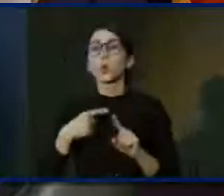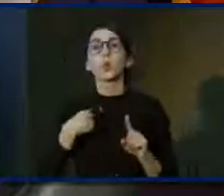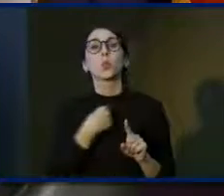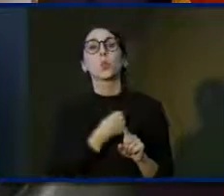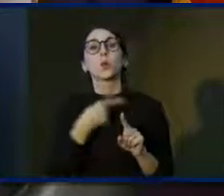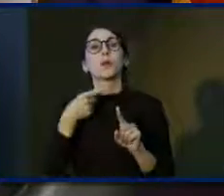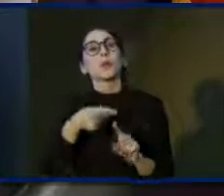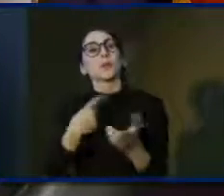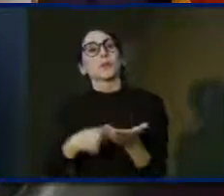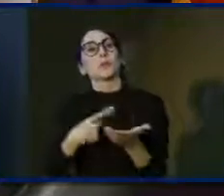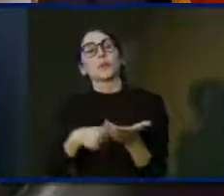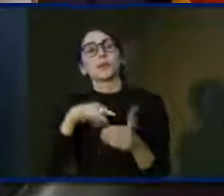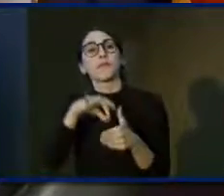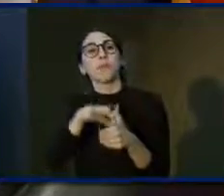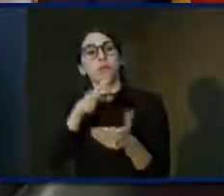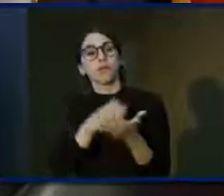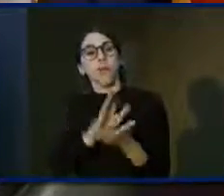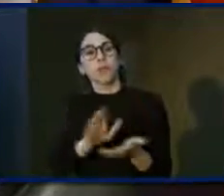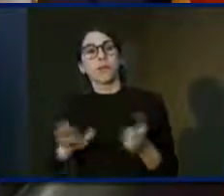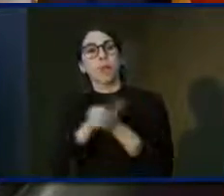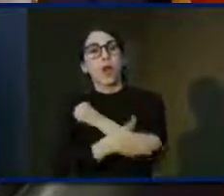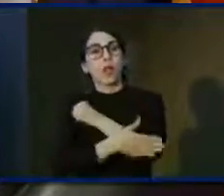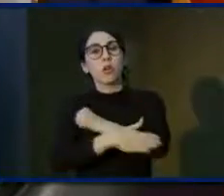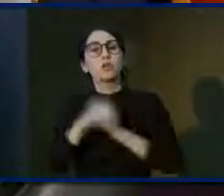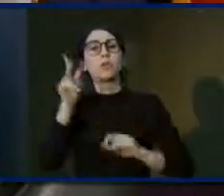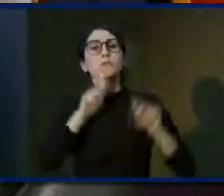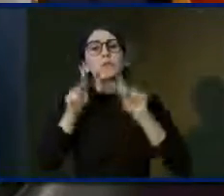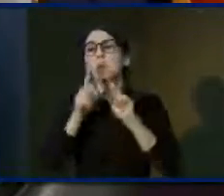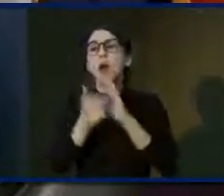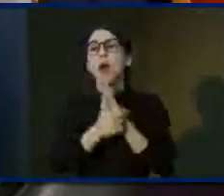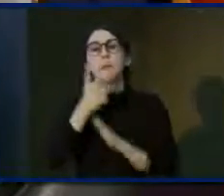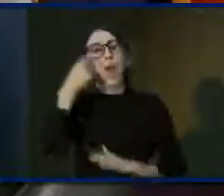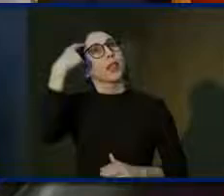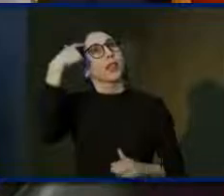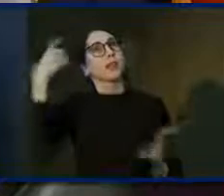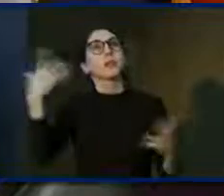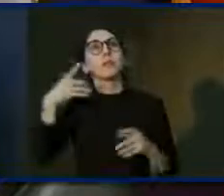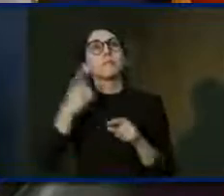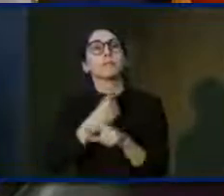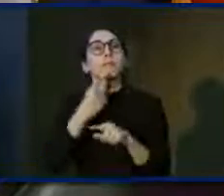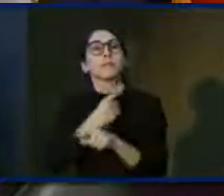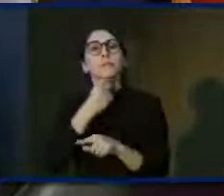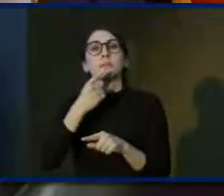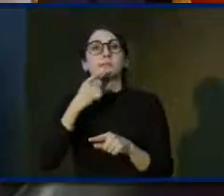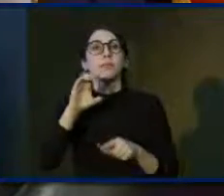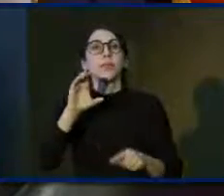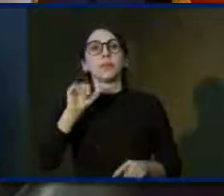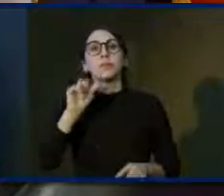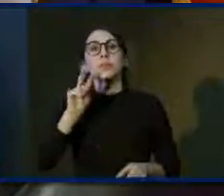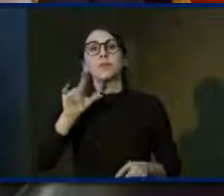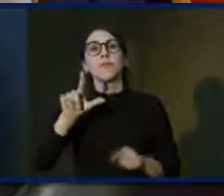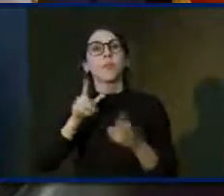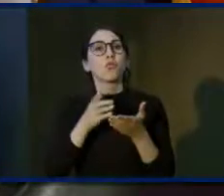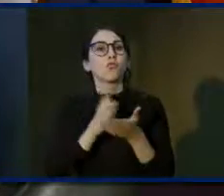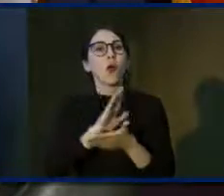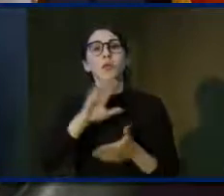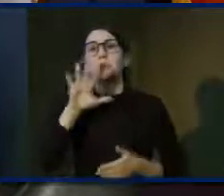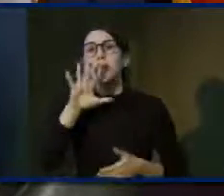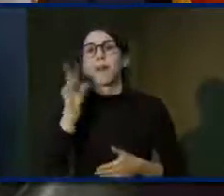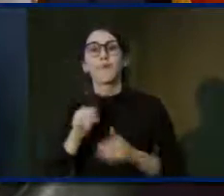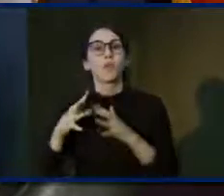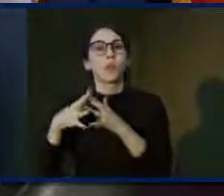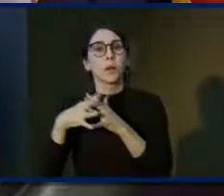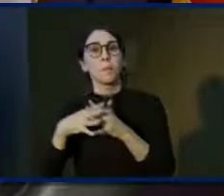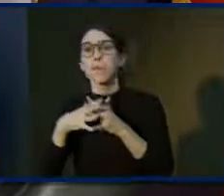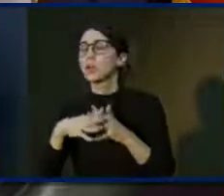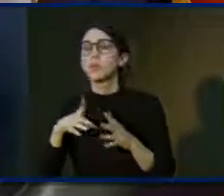and what's happening around the country, automatically people think the traditional civil rights, African Americans, and there are so many disparate